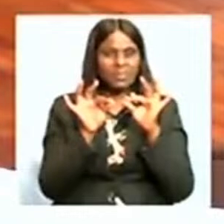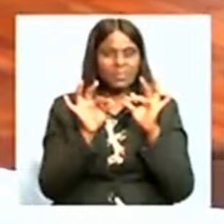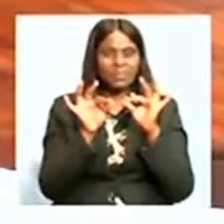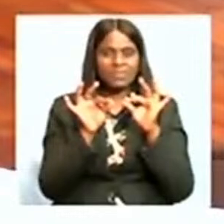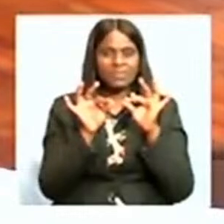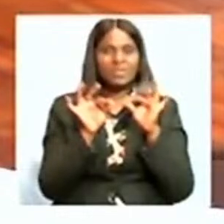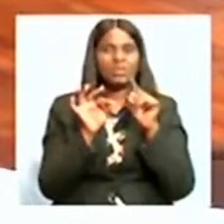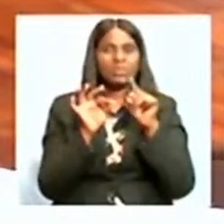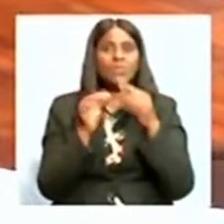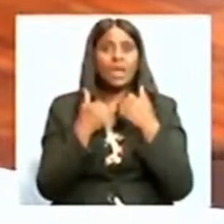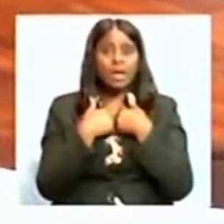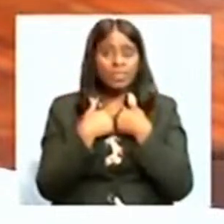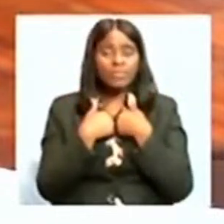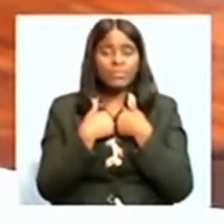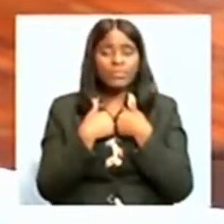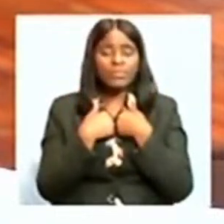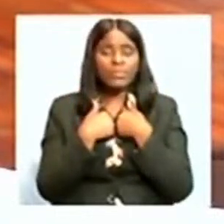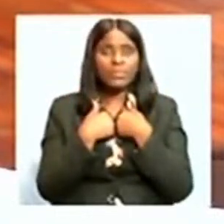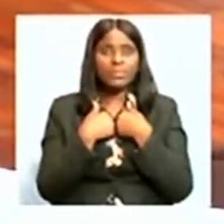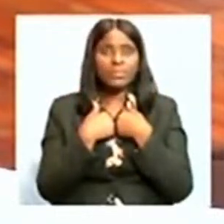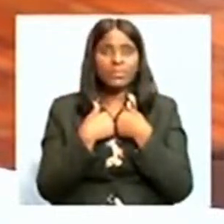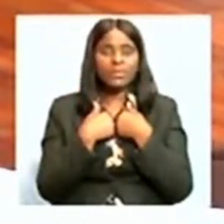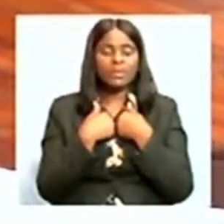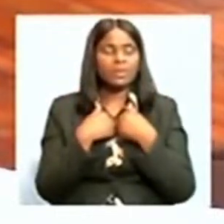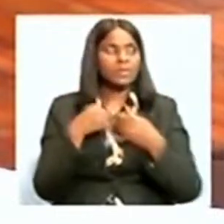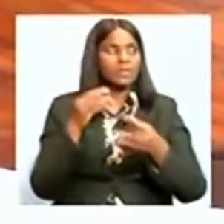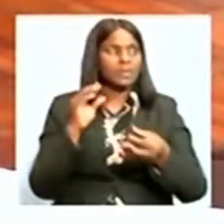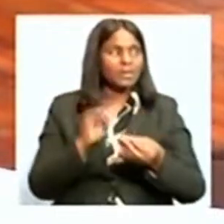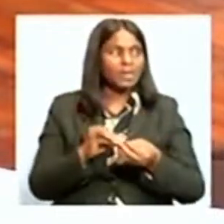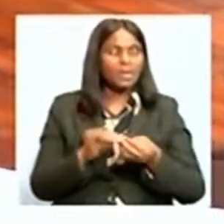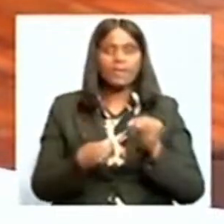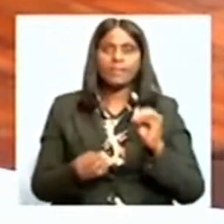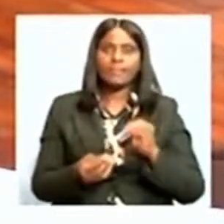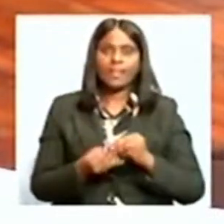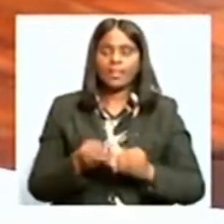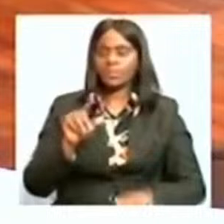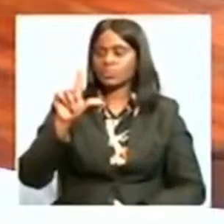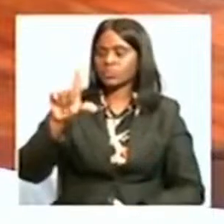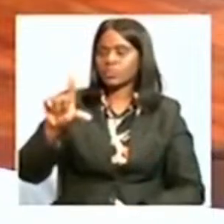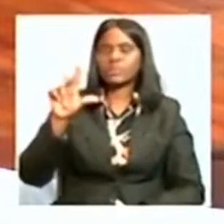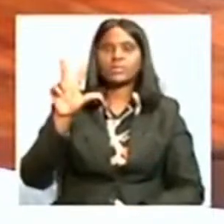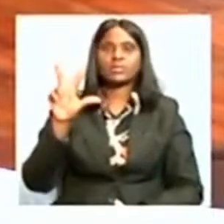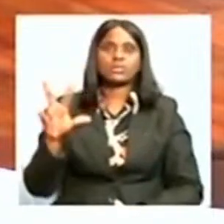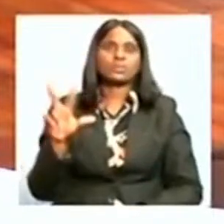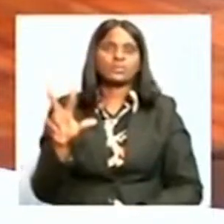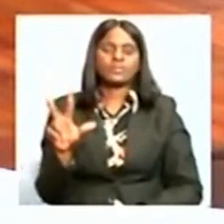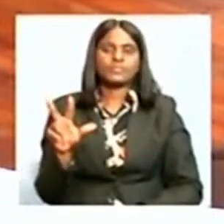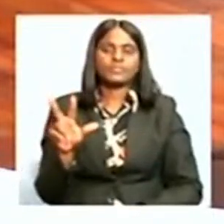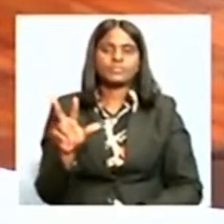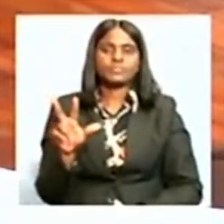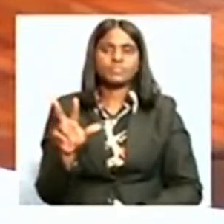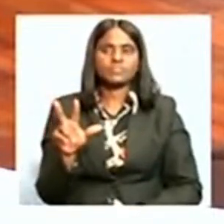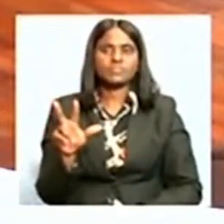you have it, eh? Clause number 23.